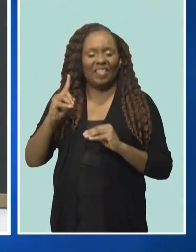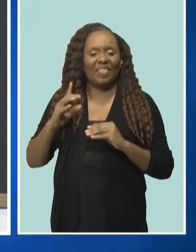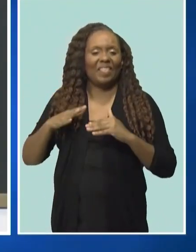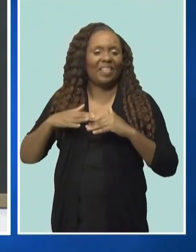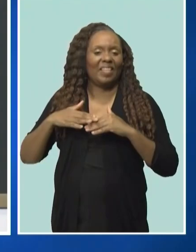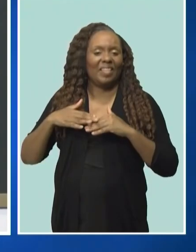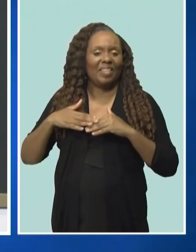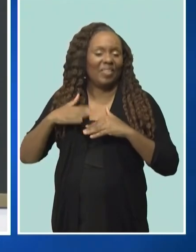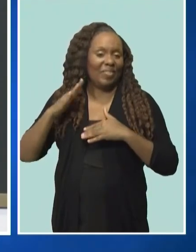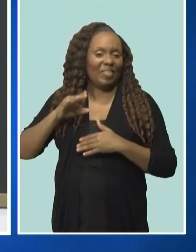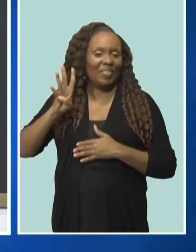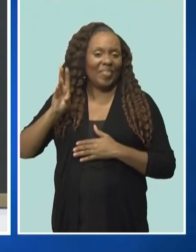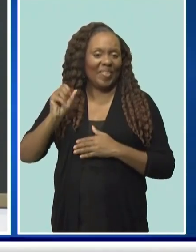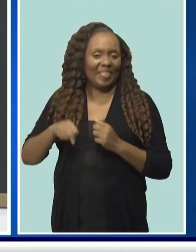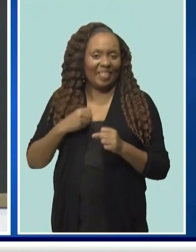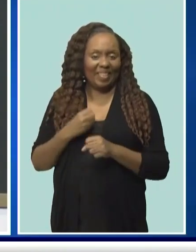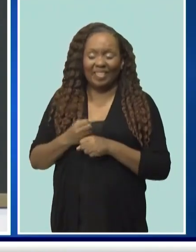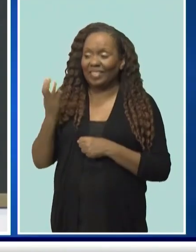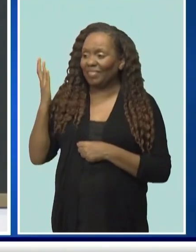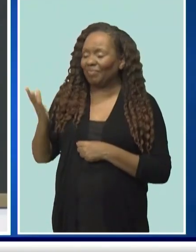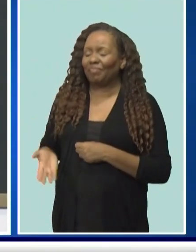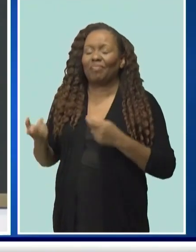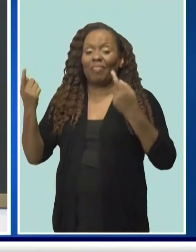finally reached the end.